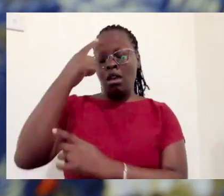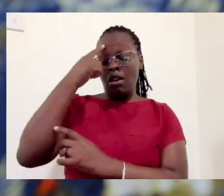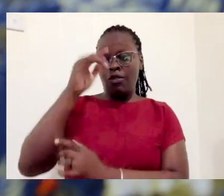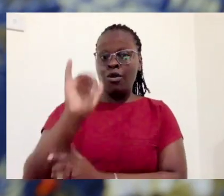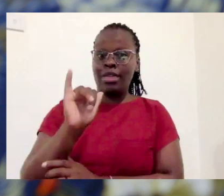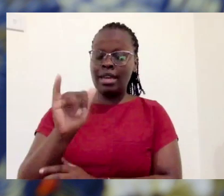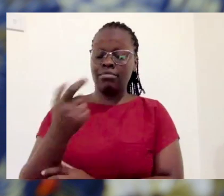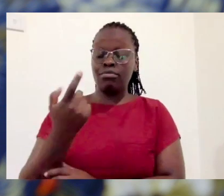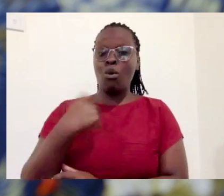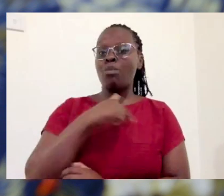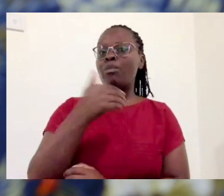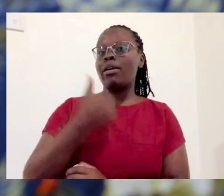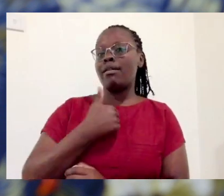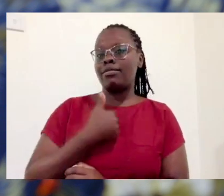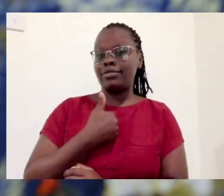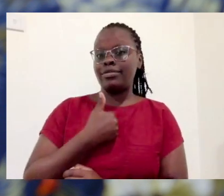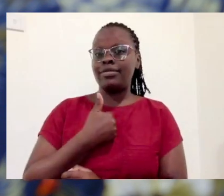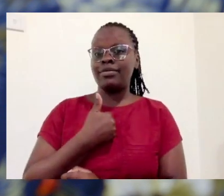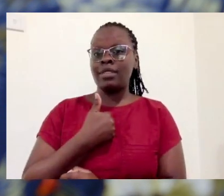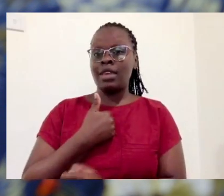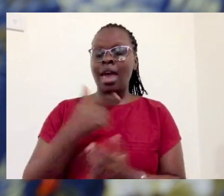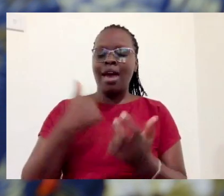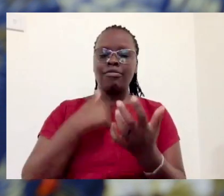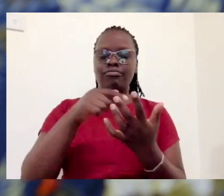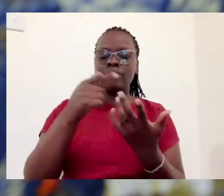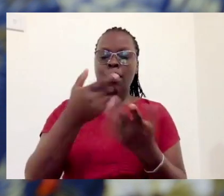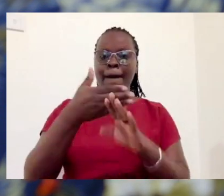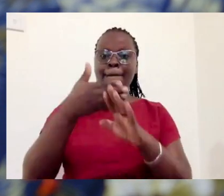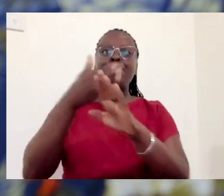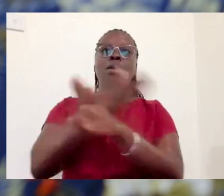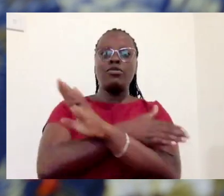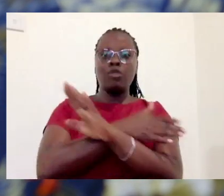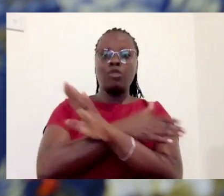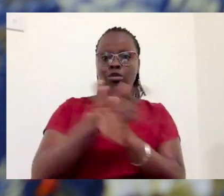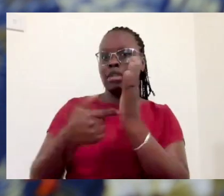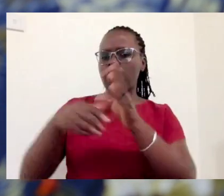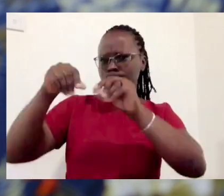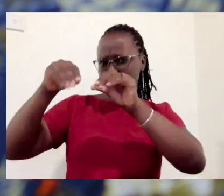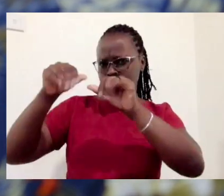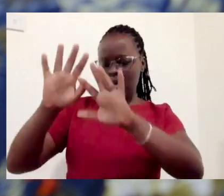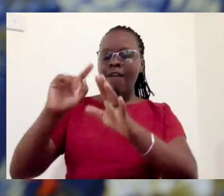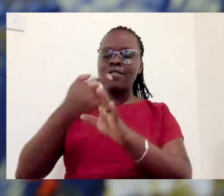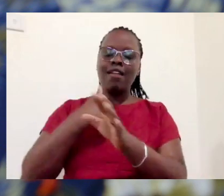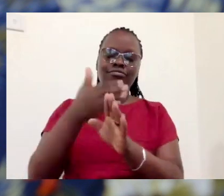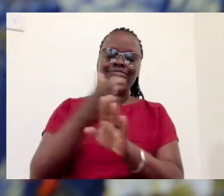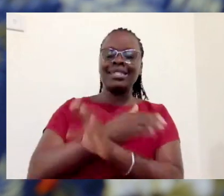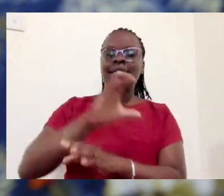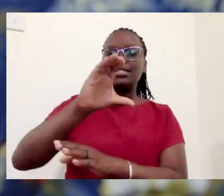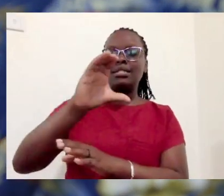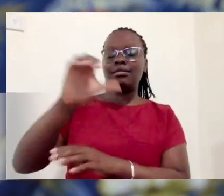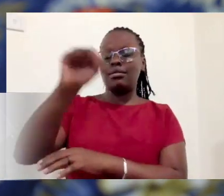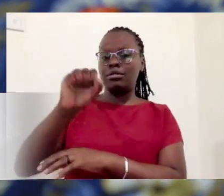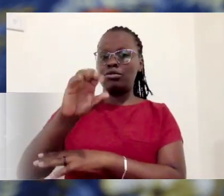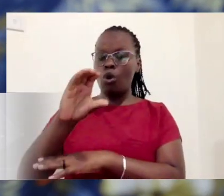Now, for that, we have just a component before getting to EdTech which we call